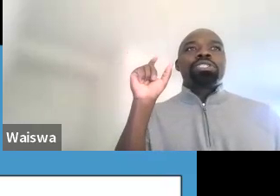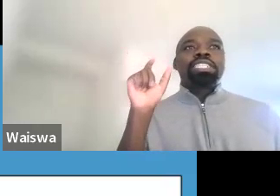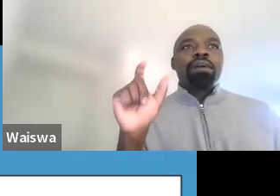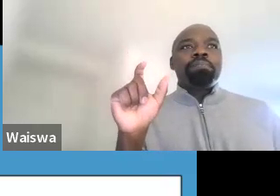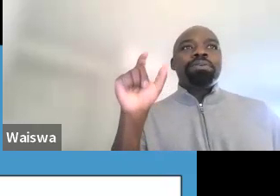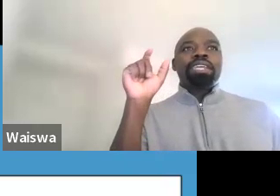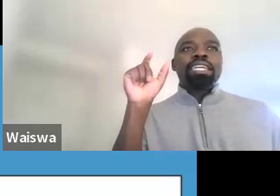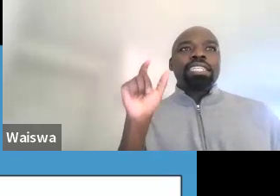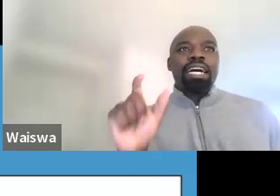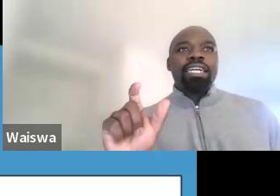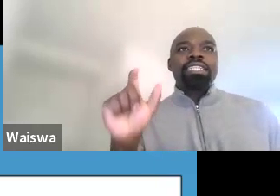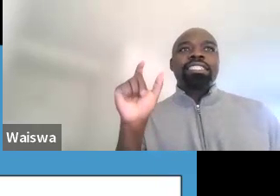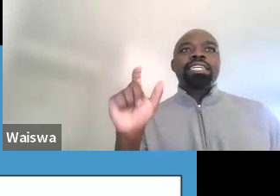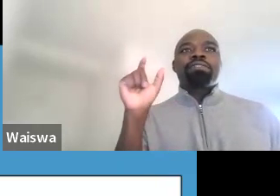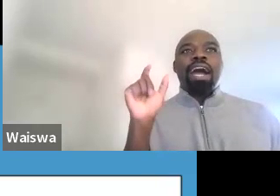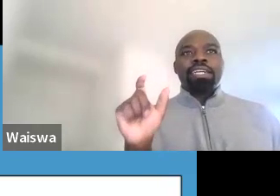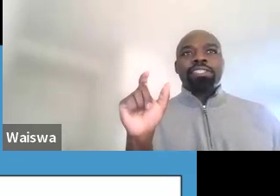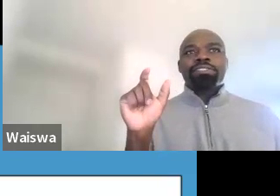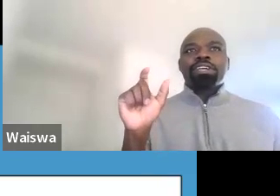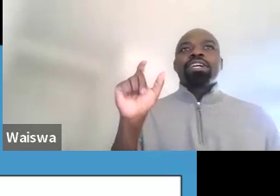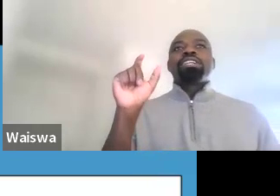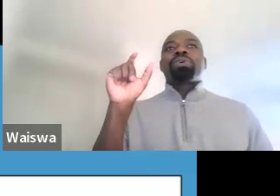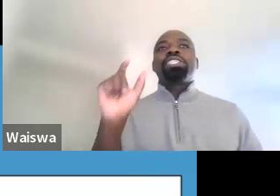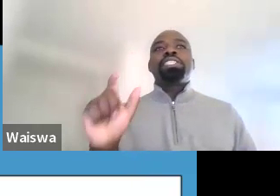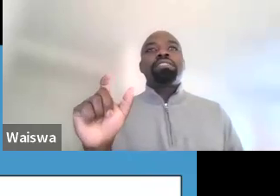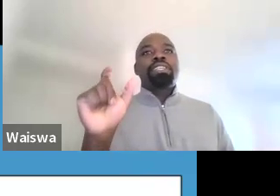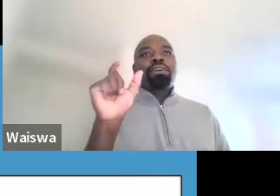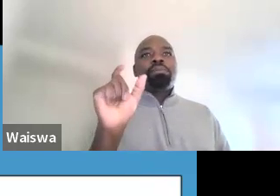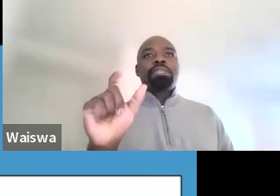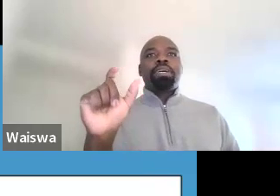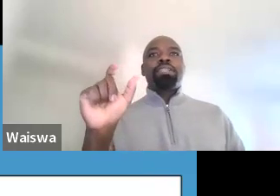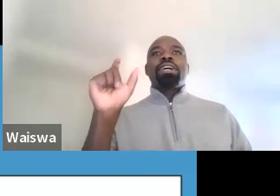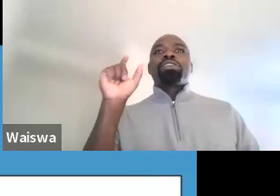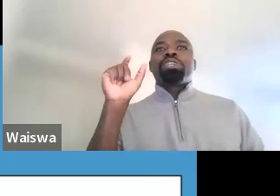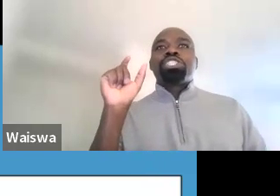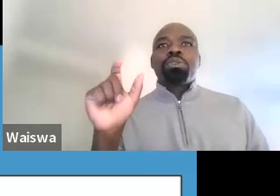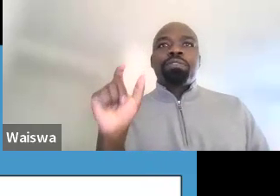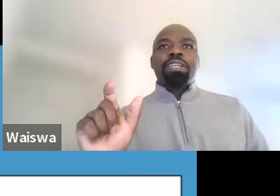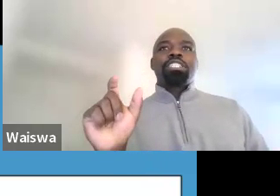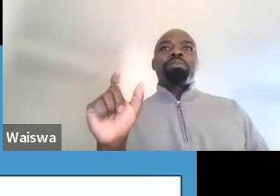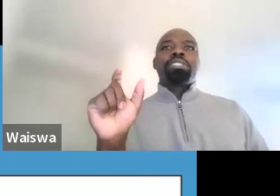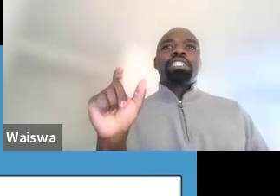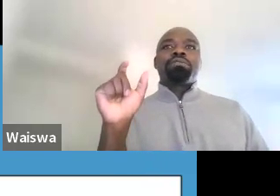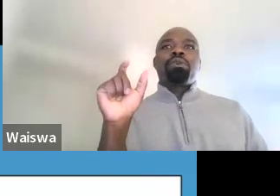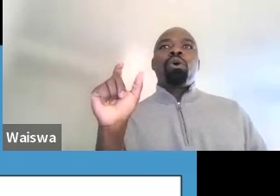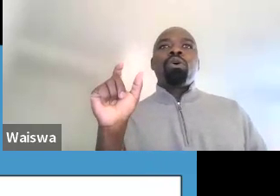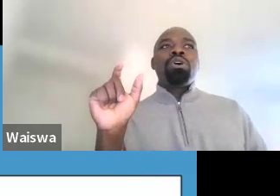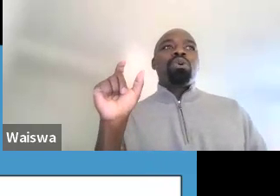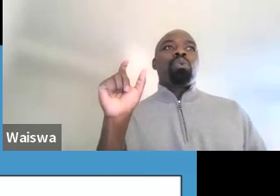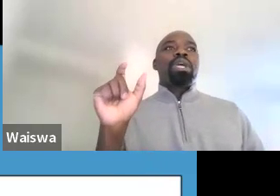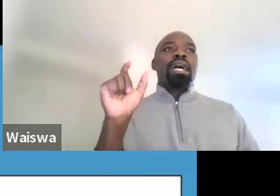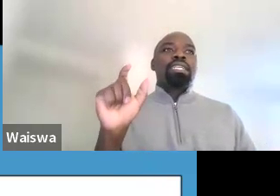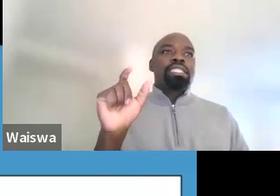you to champion a target set of actions to achieve the commitment to ensure financial protection for